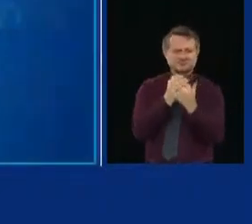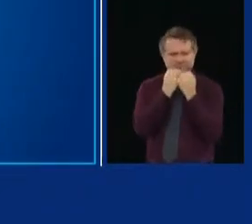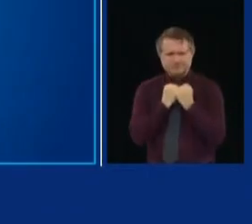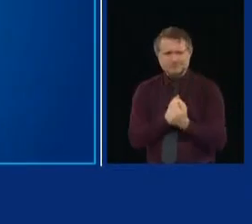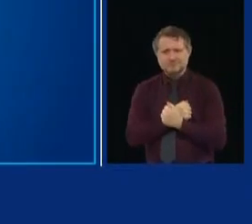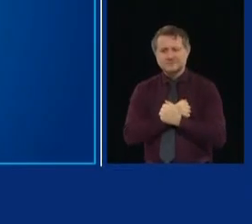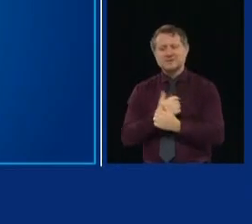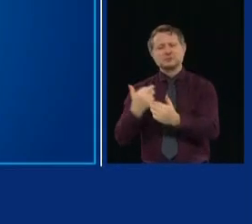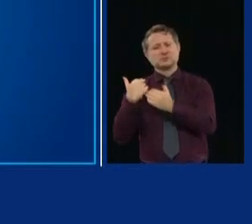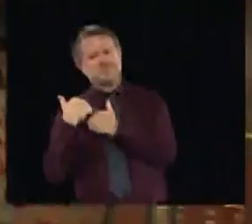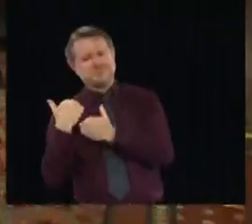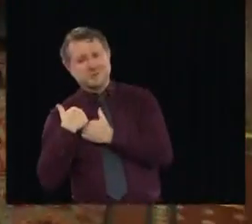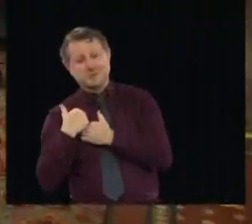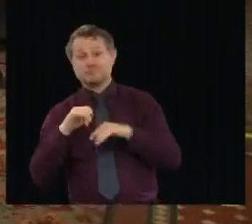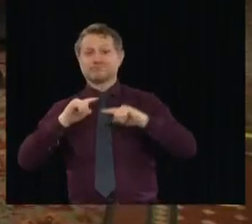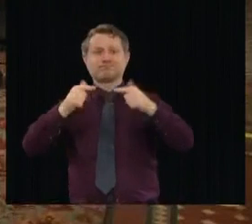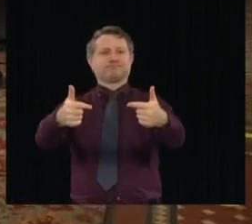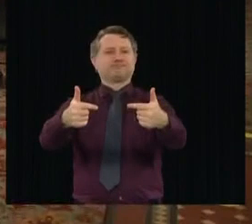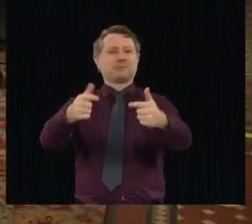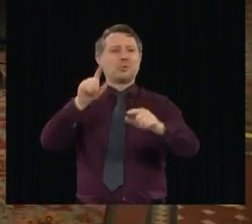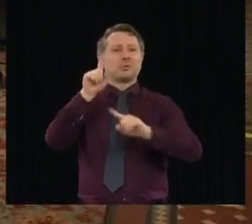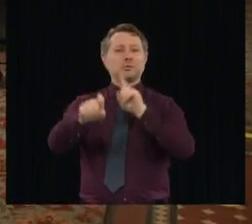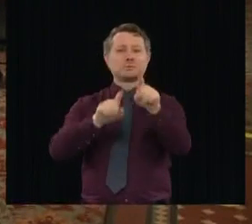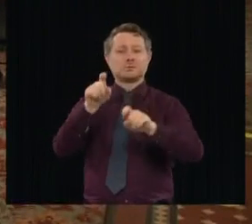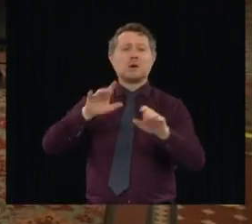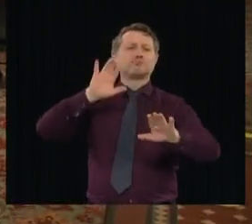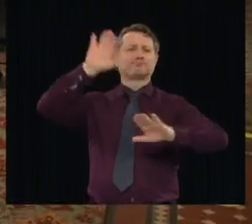another. Questions?